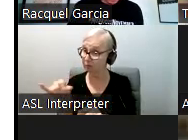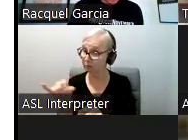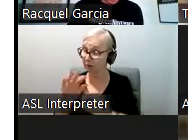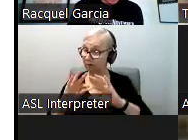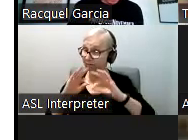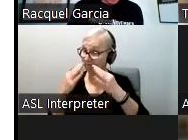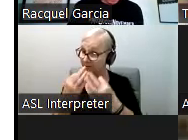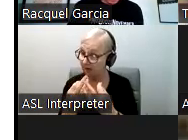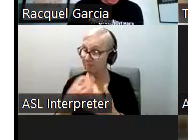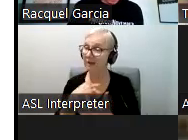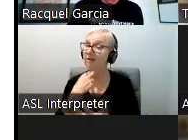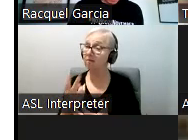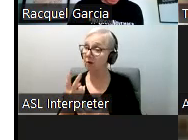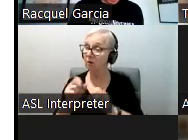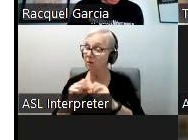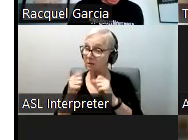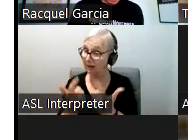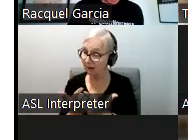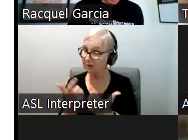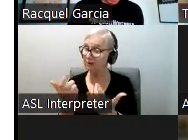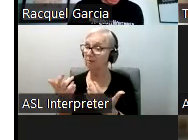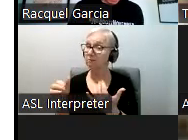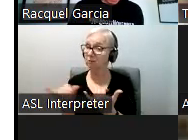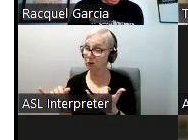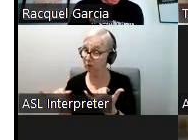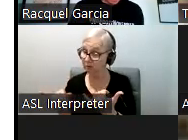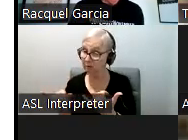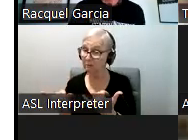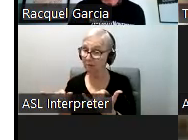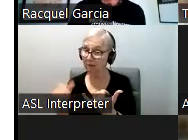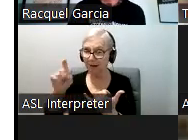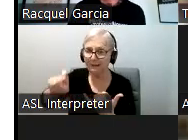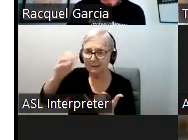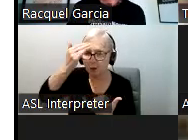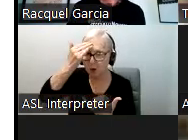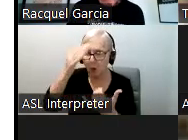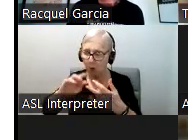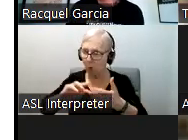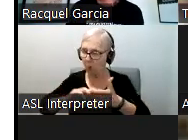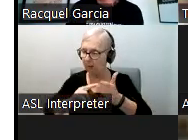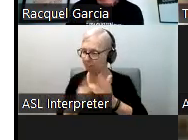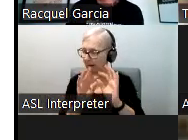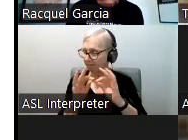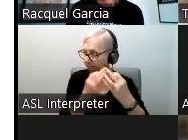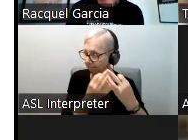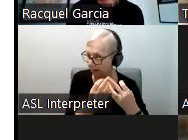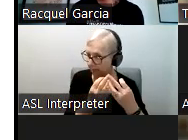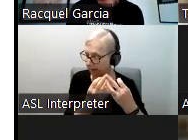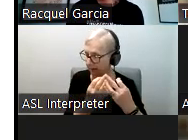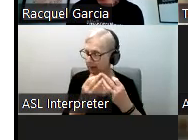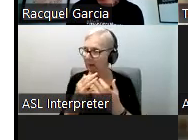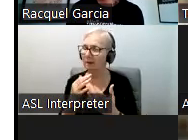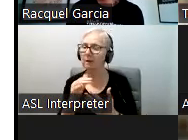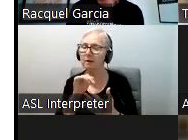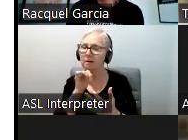family voice councils as well? Like, I need to know what a family is and whether or not